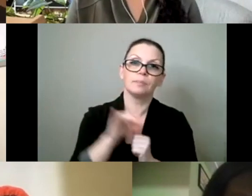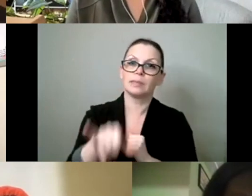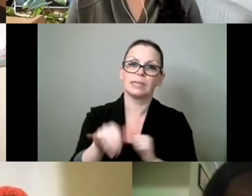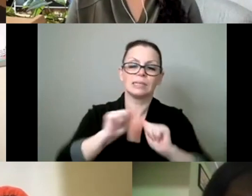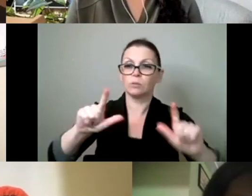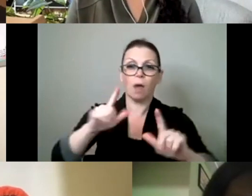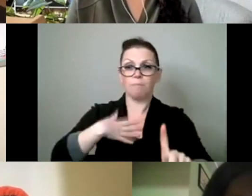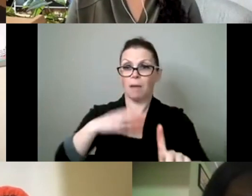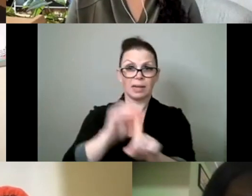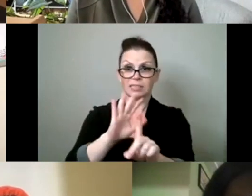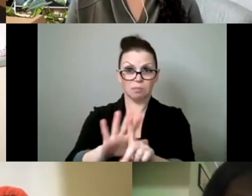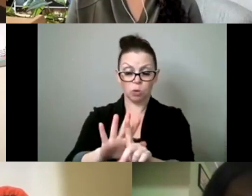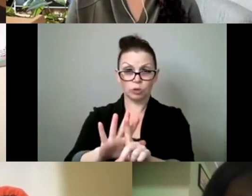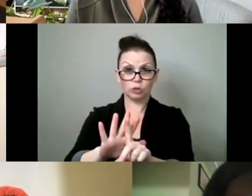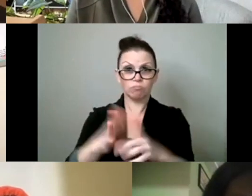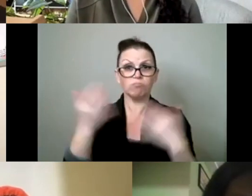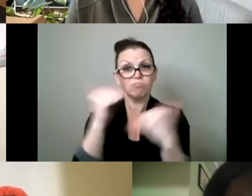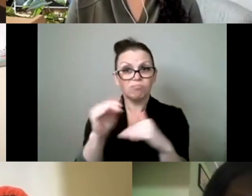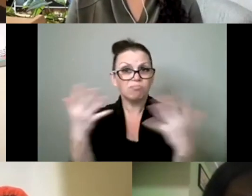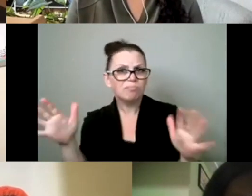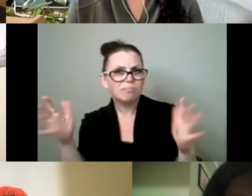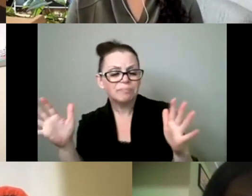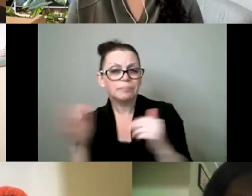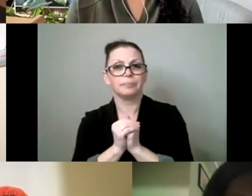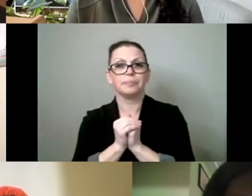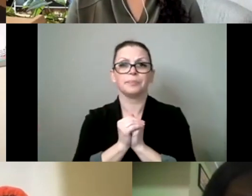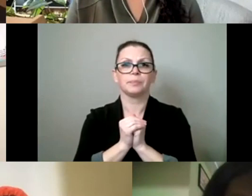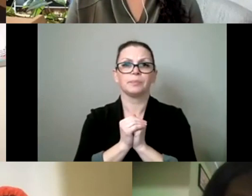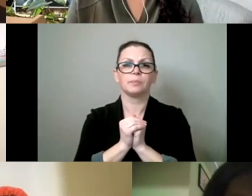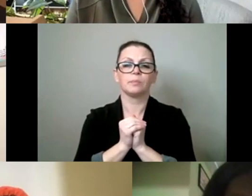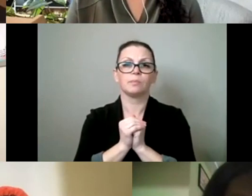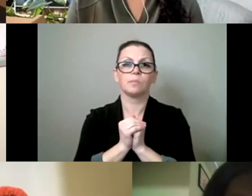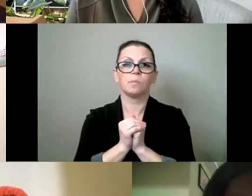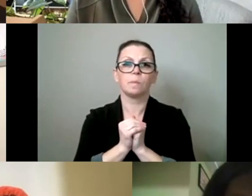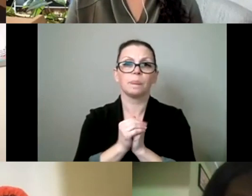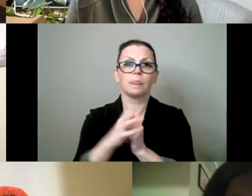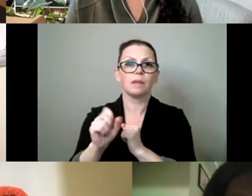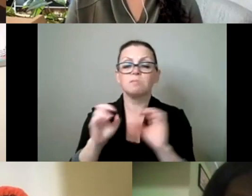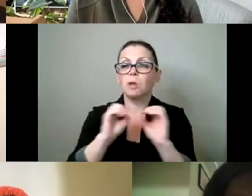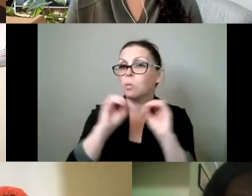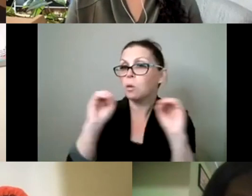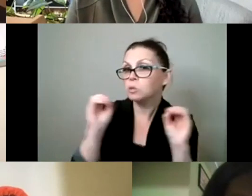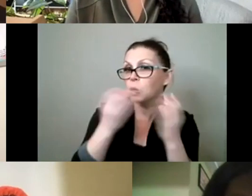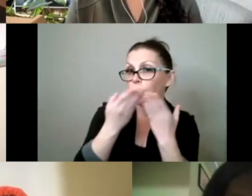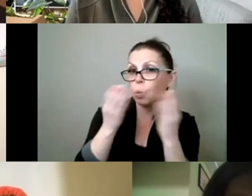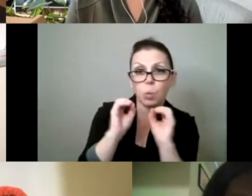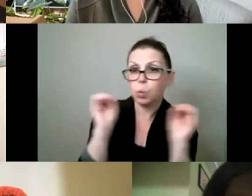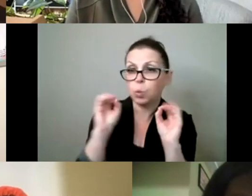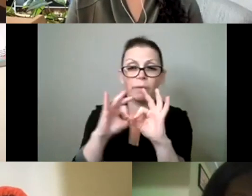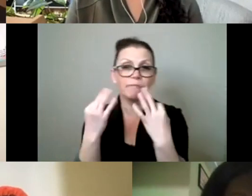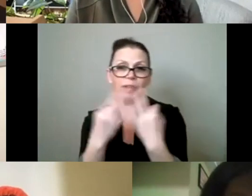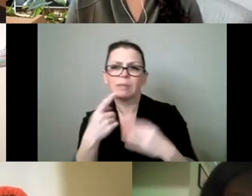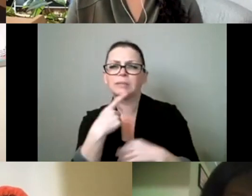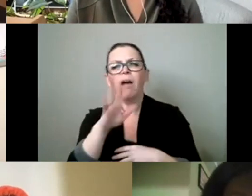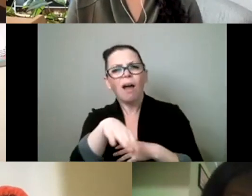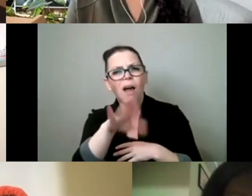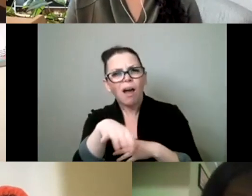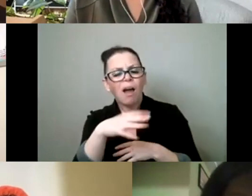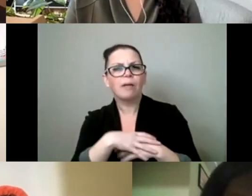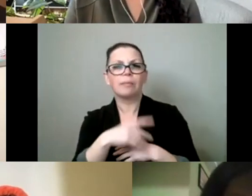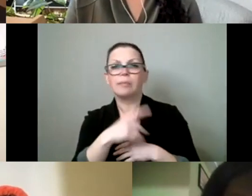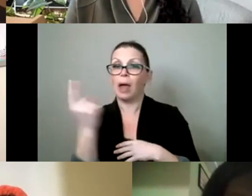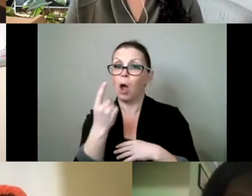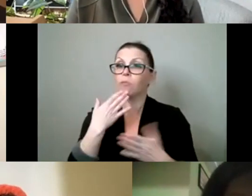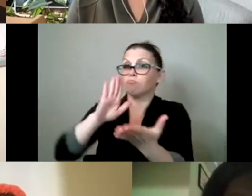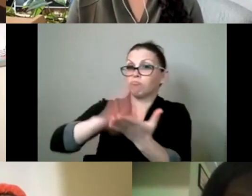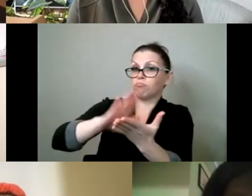the exposure that I had and not a person that's saying, not any family members saying, hey, they always